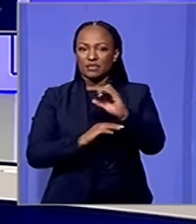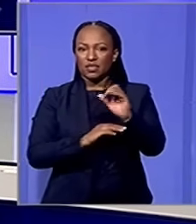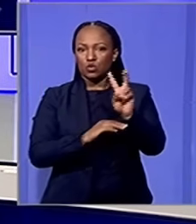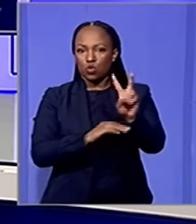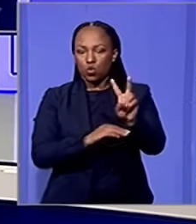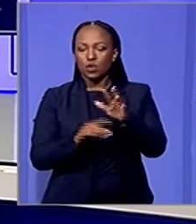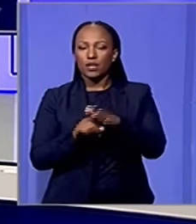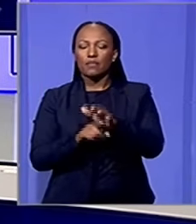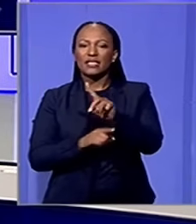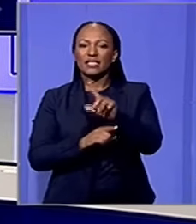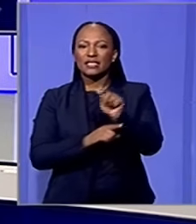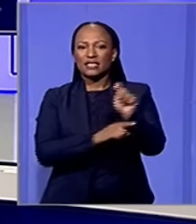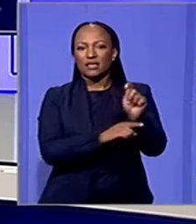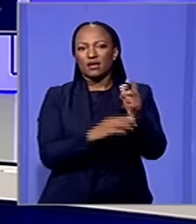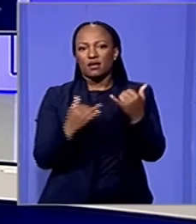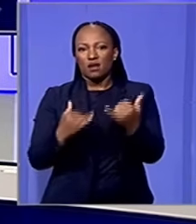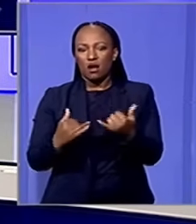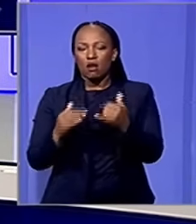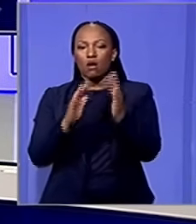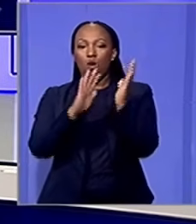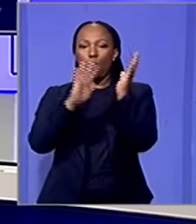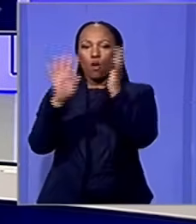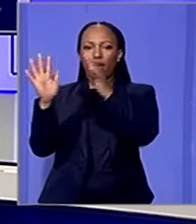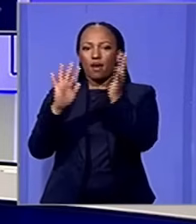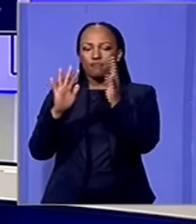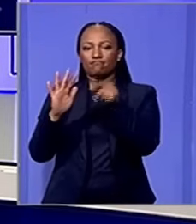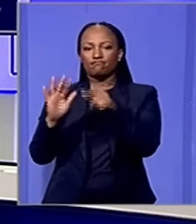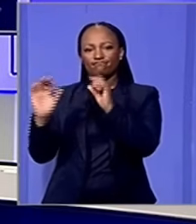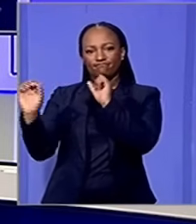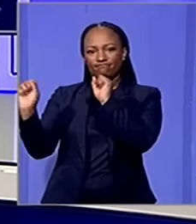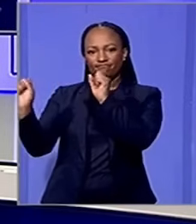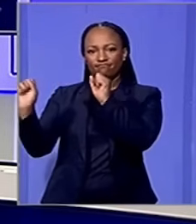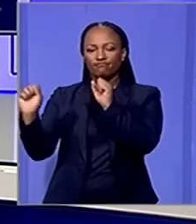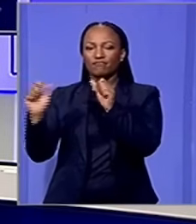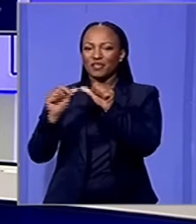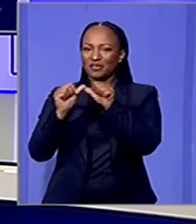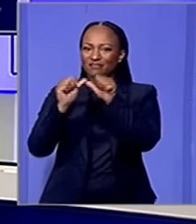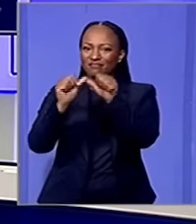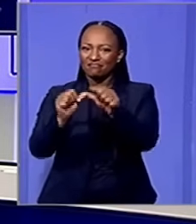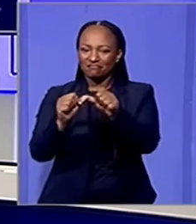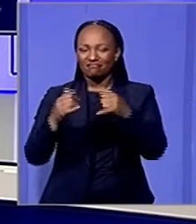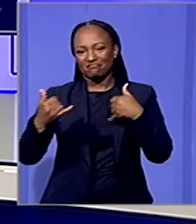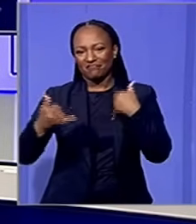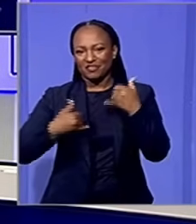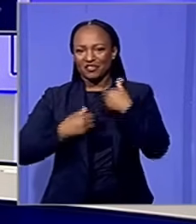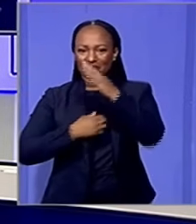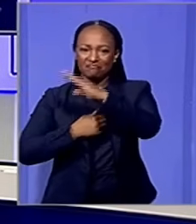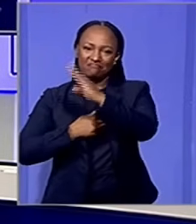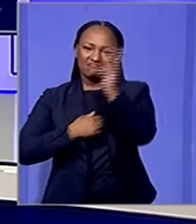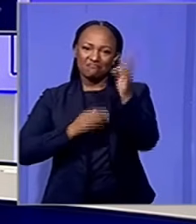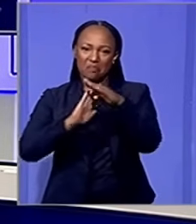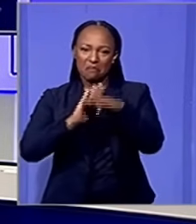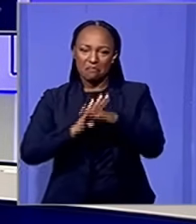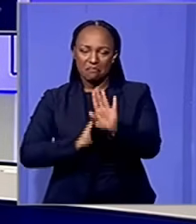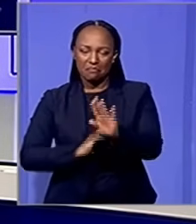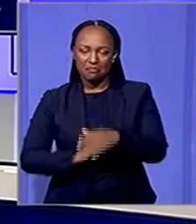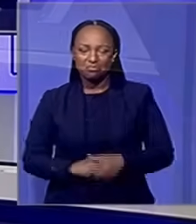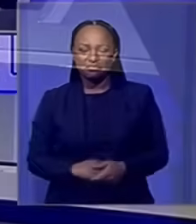SABC Lehae ga bjale go latela kakanyo ya maemo a boso. Tšwelang pele go ipsina ka molokoloko a mananeo a SABC2.